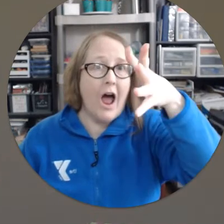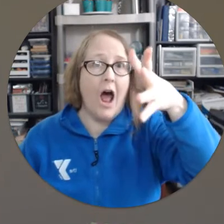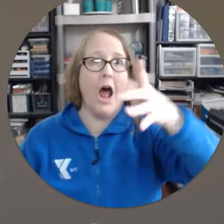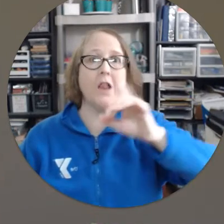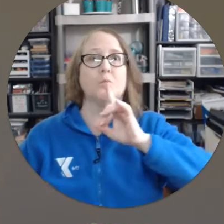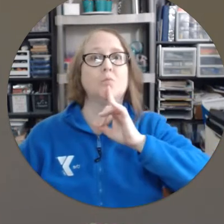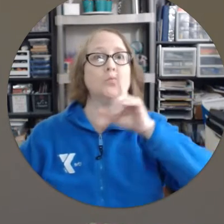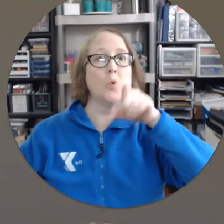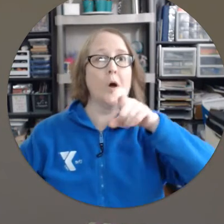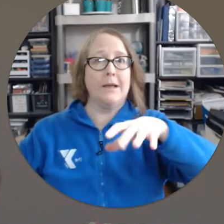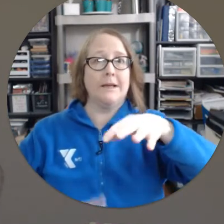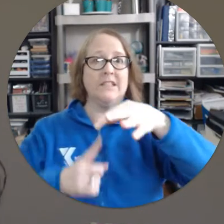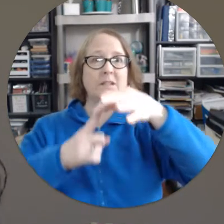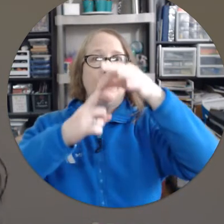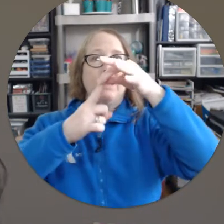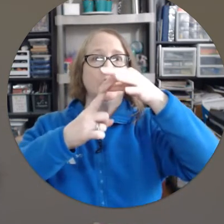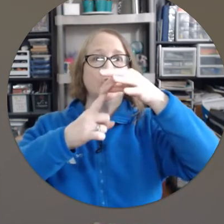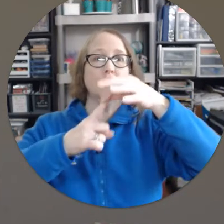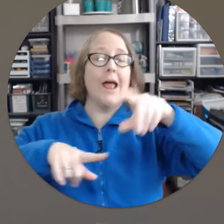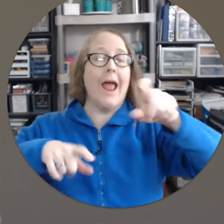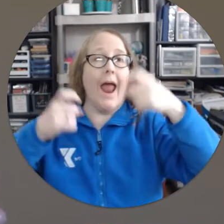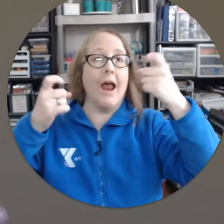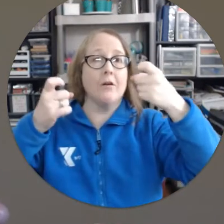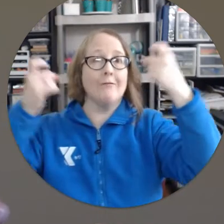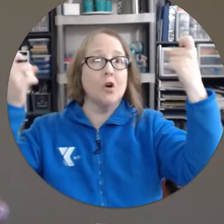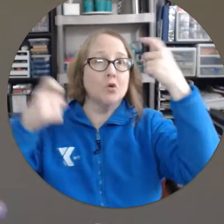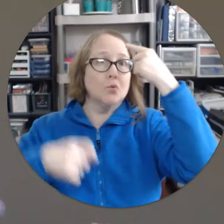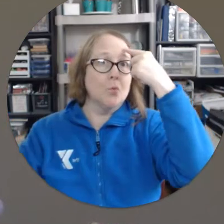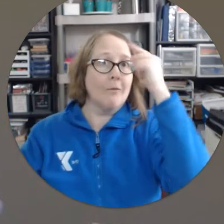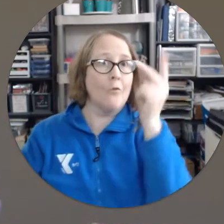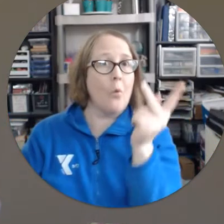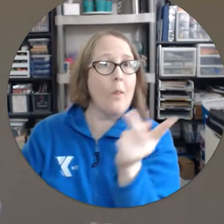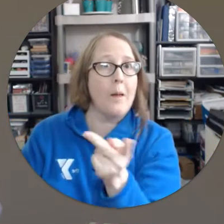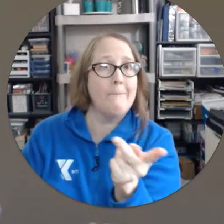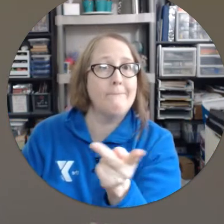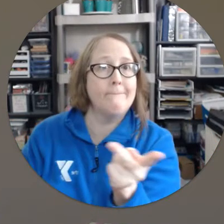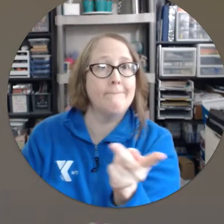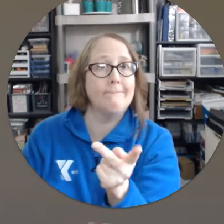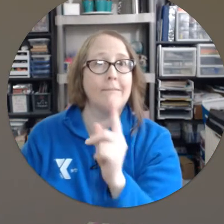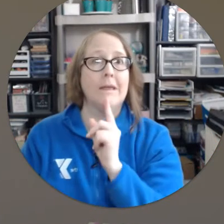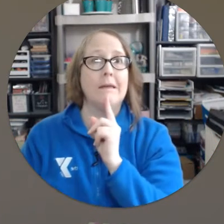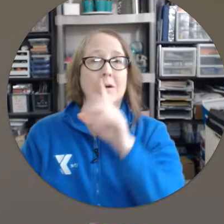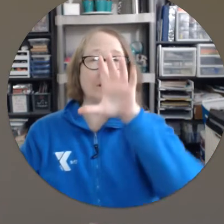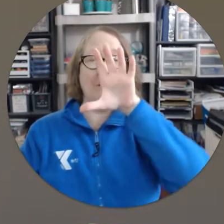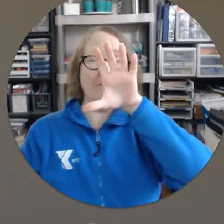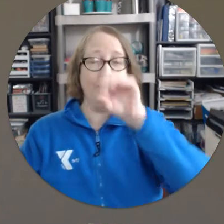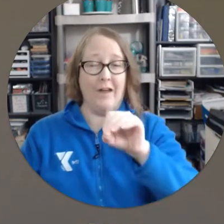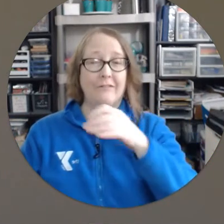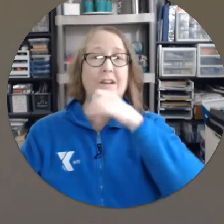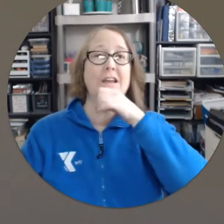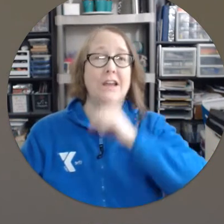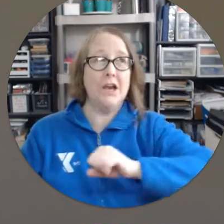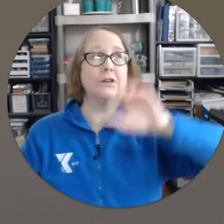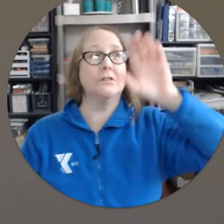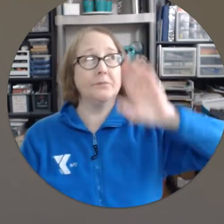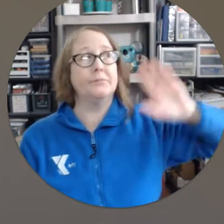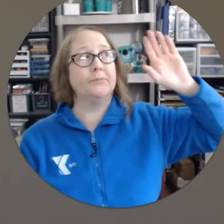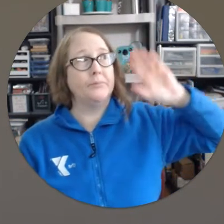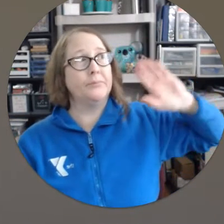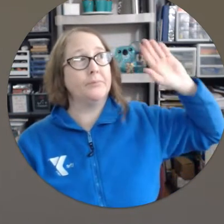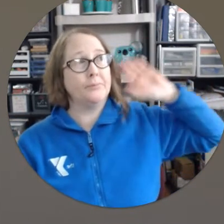a special anniversary for them. It was 50 years ago on that